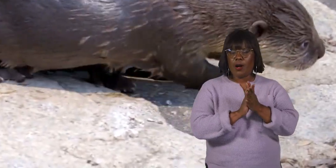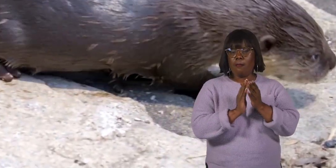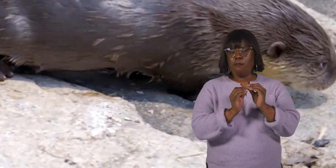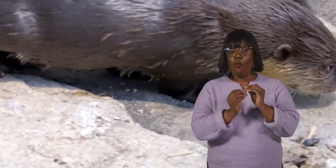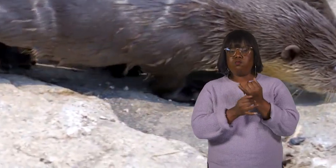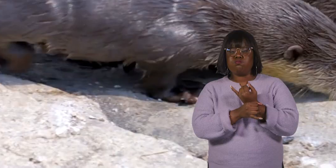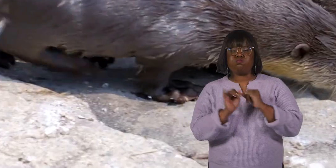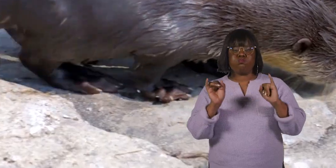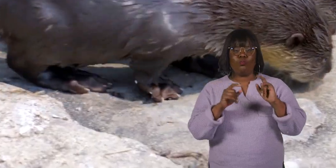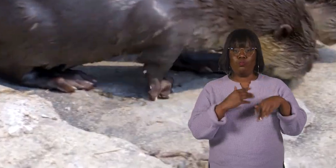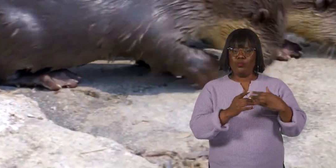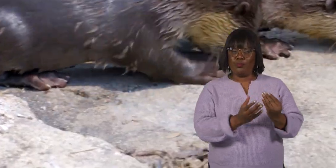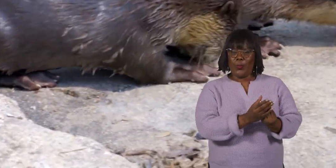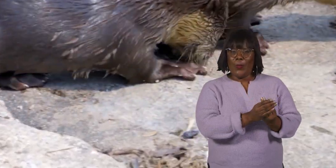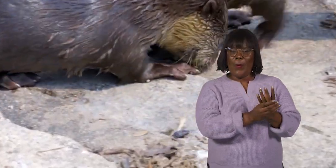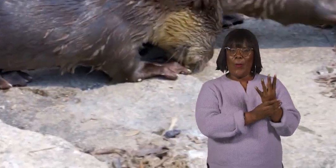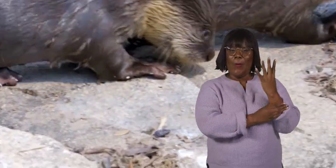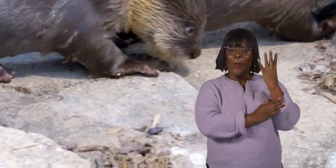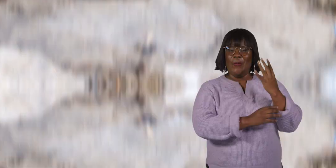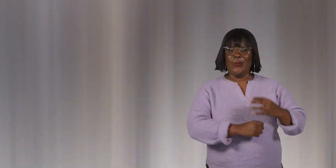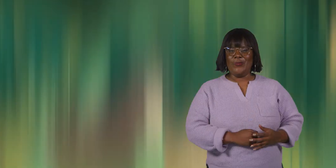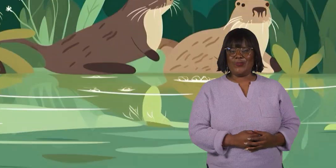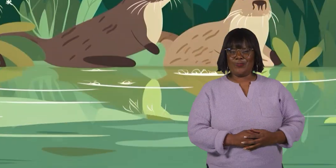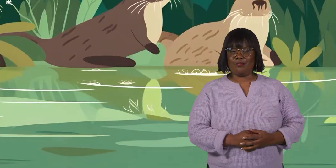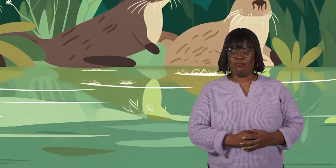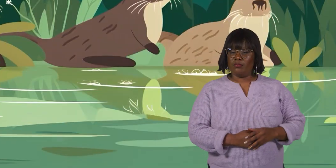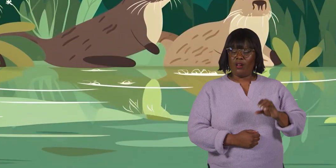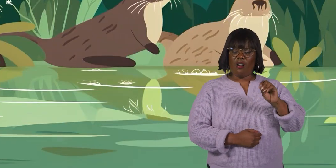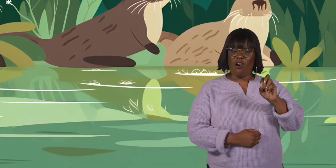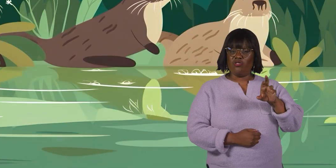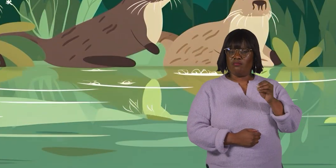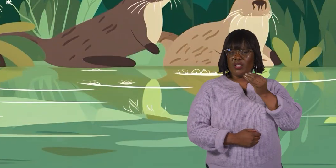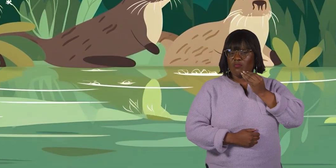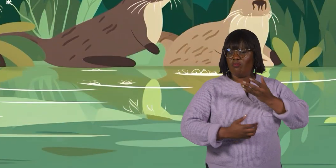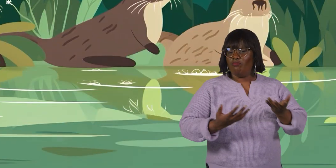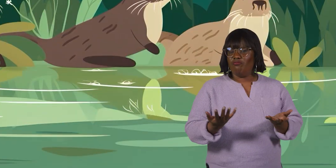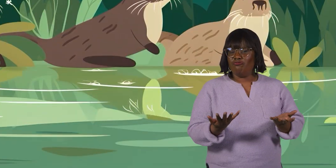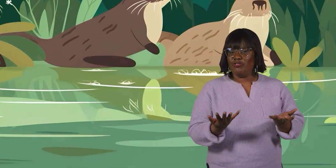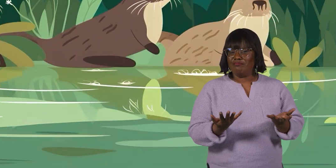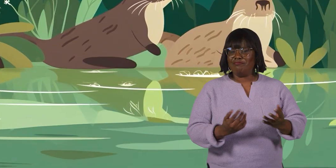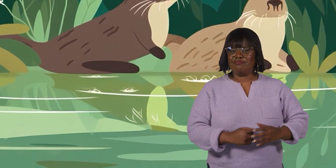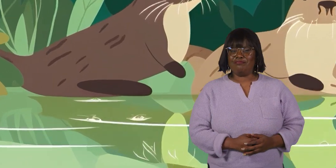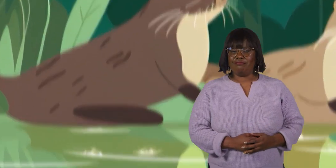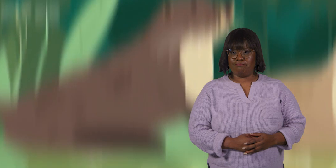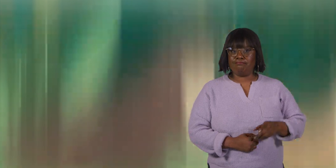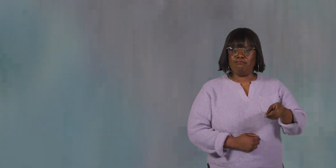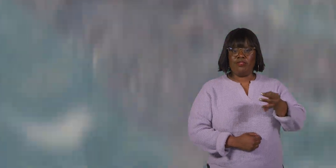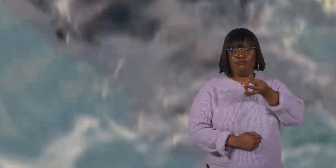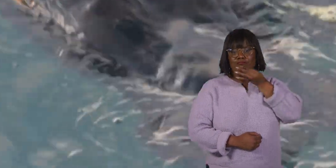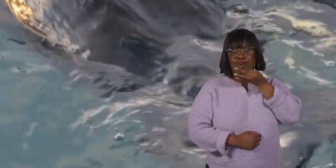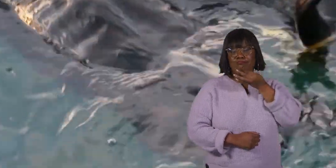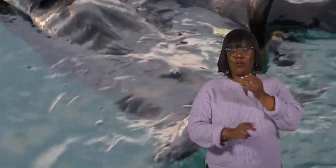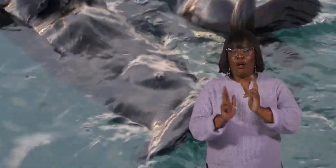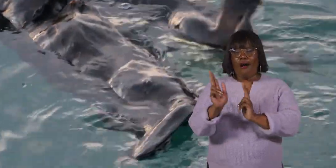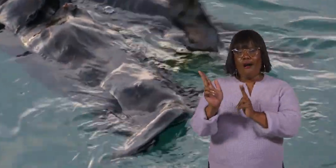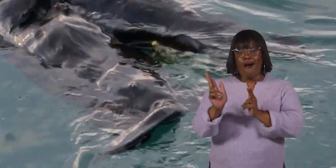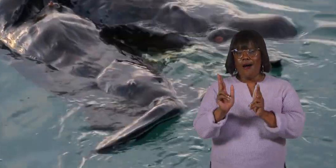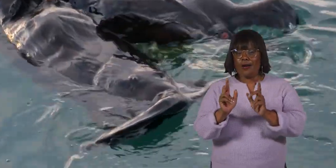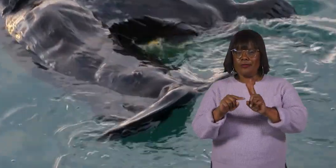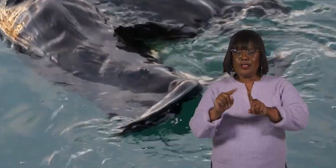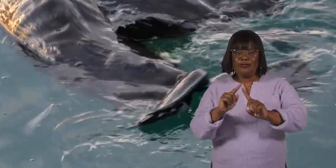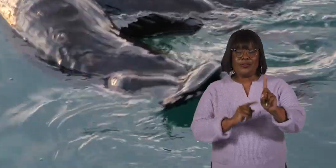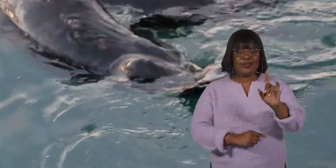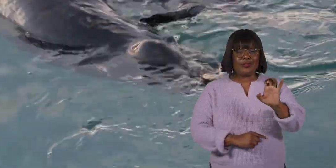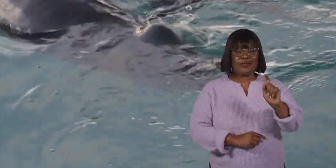helps them become independent as they grow up. What do otters eat? Otters are